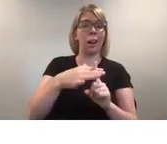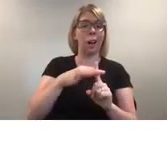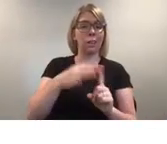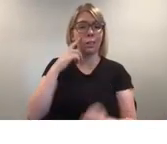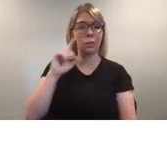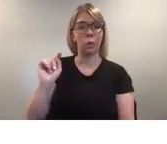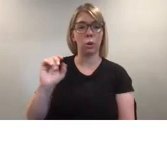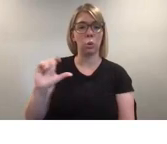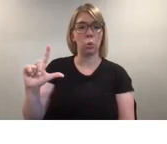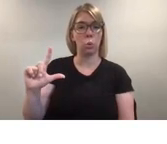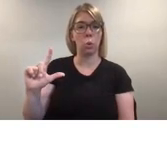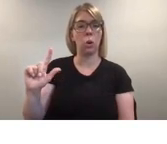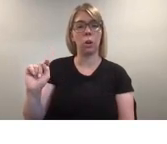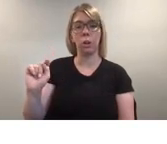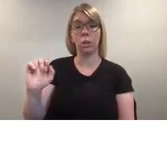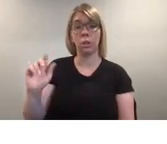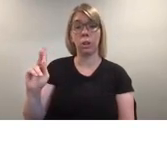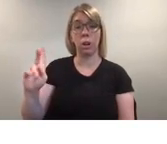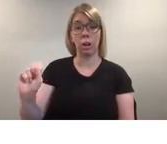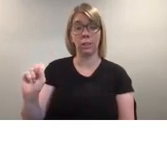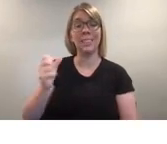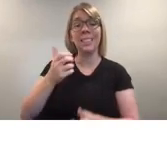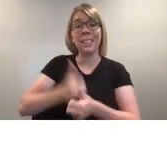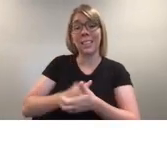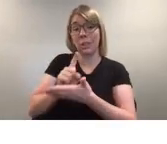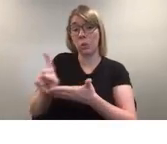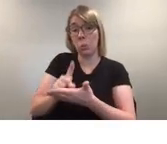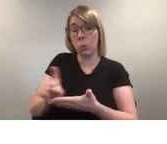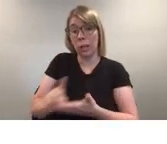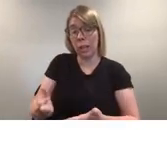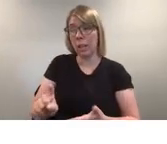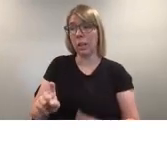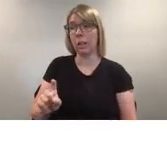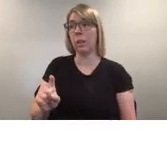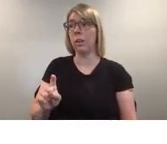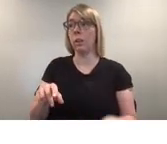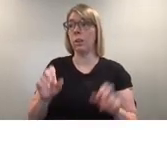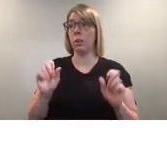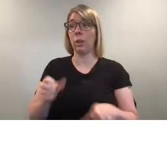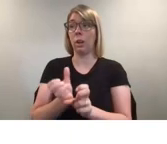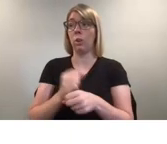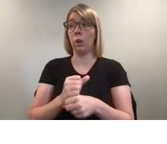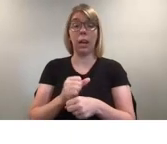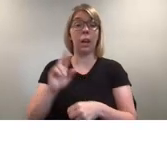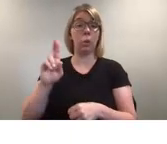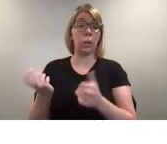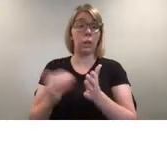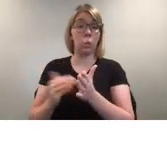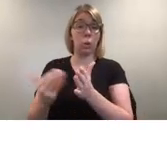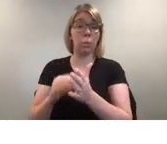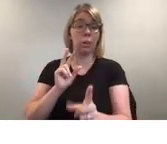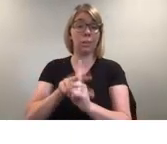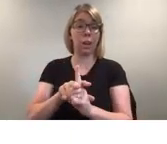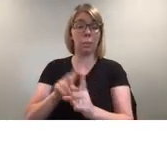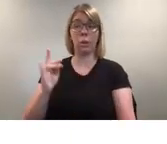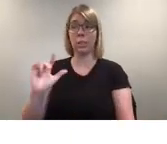of the learning circle includes exploring a learning tool that can be used to create renewable assignments or digital learning objects. During the